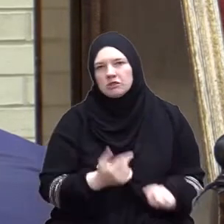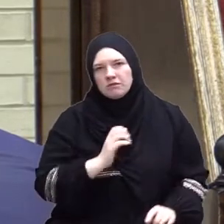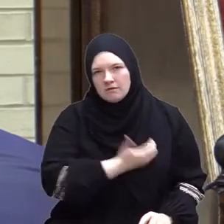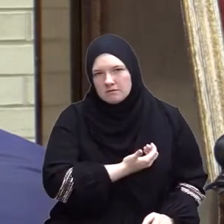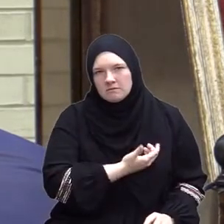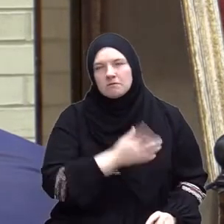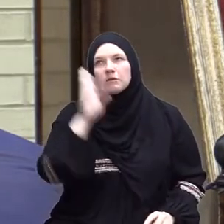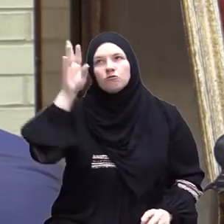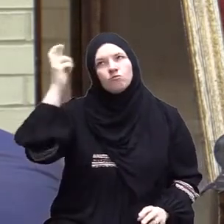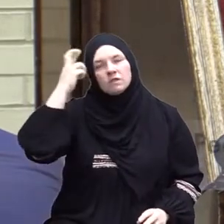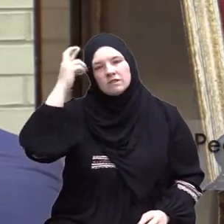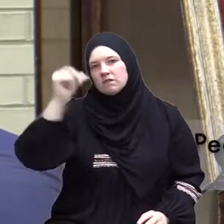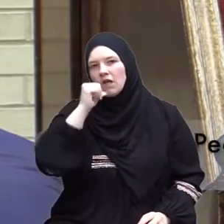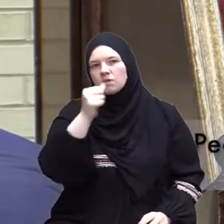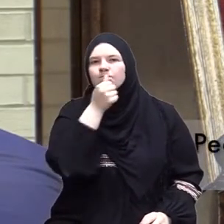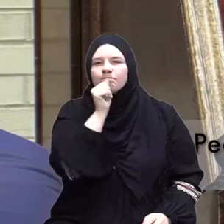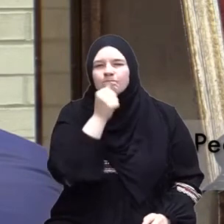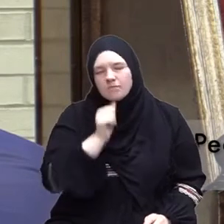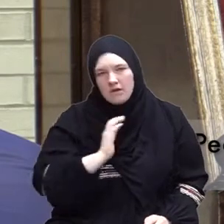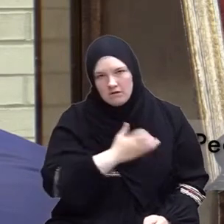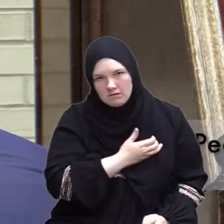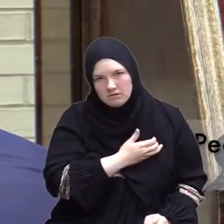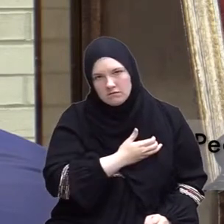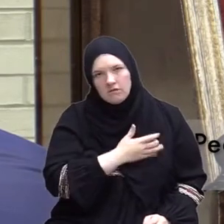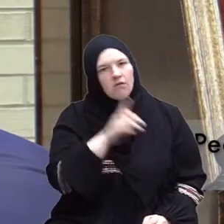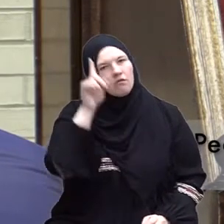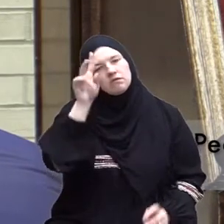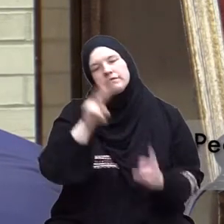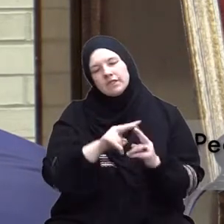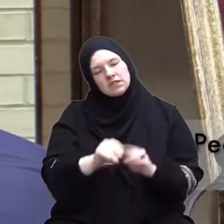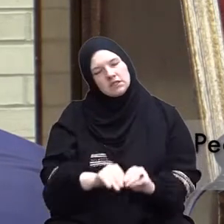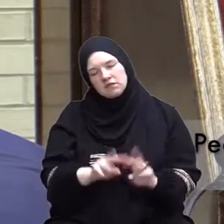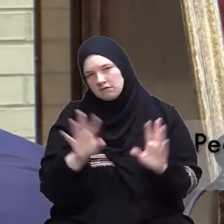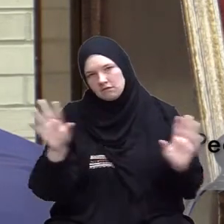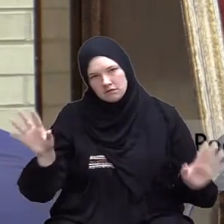The purpose is not to torment us. Allah